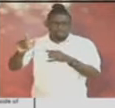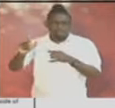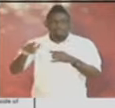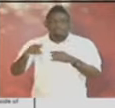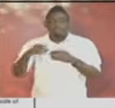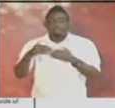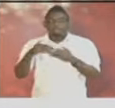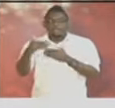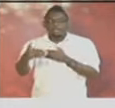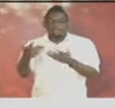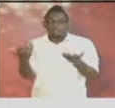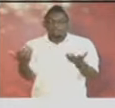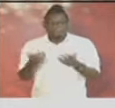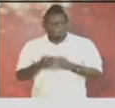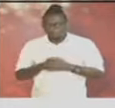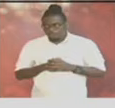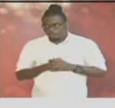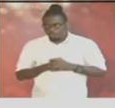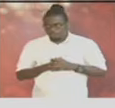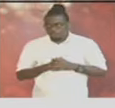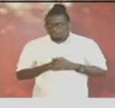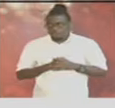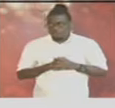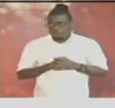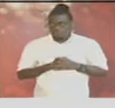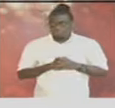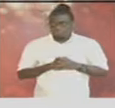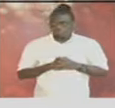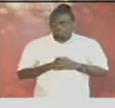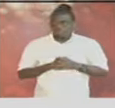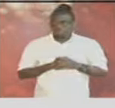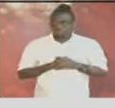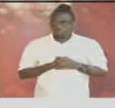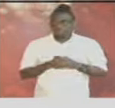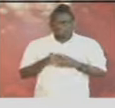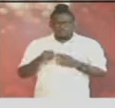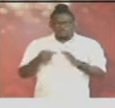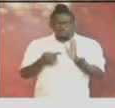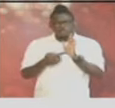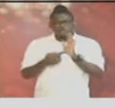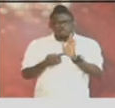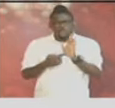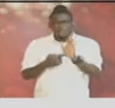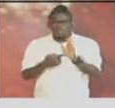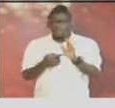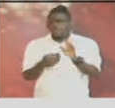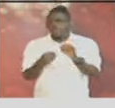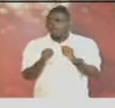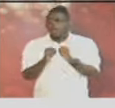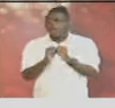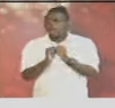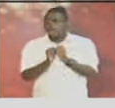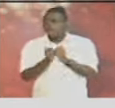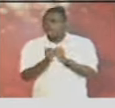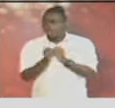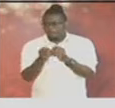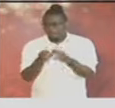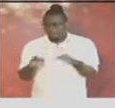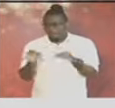slide. The next slide really just re-emphasizes the important points on how